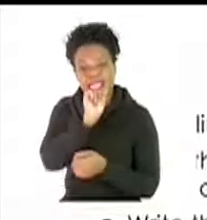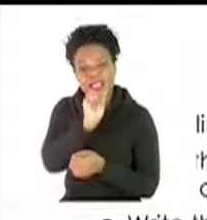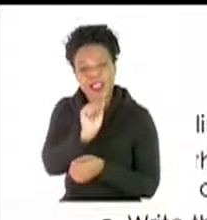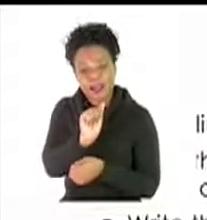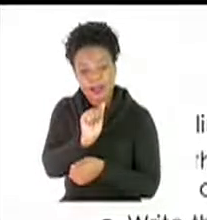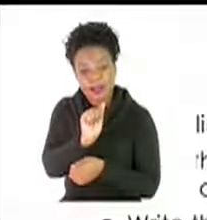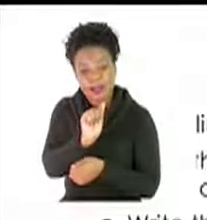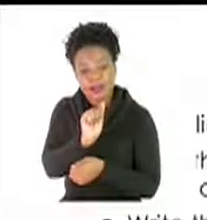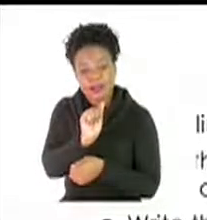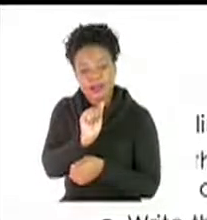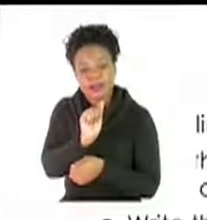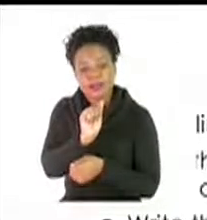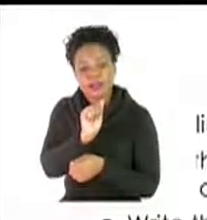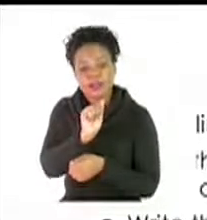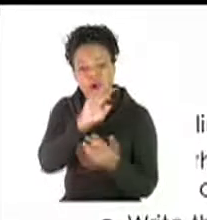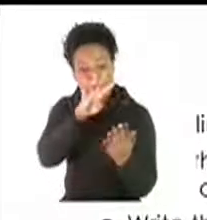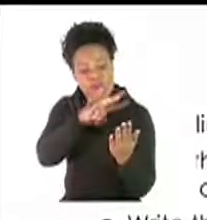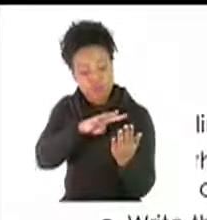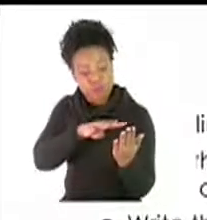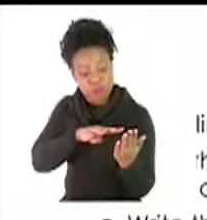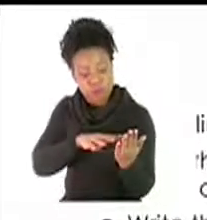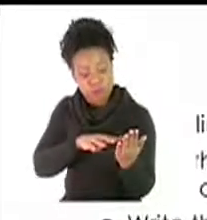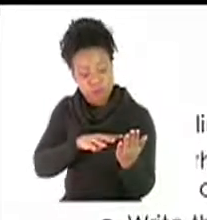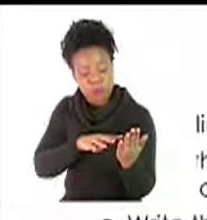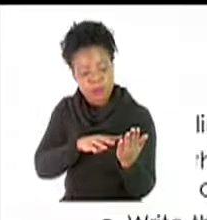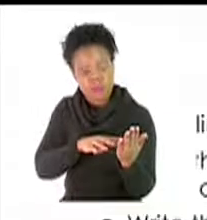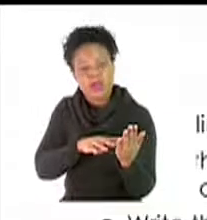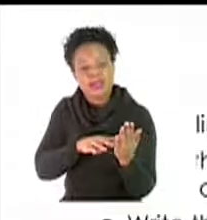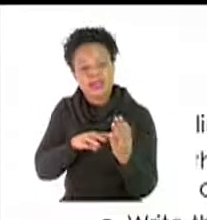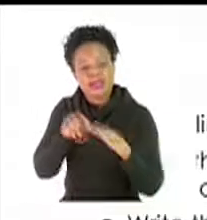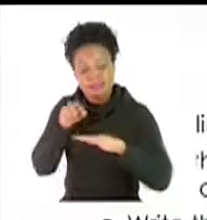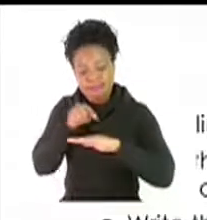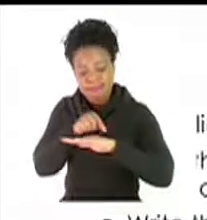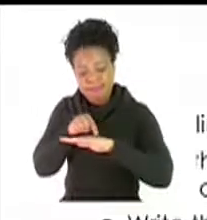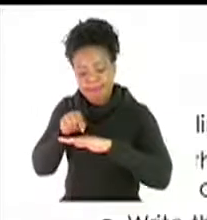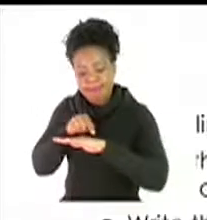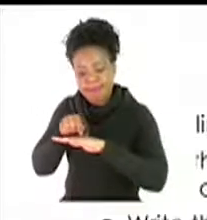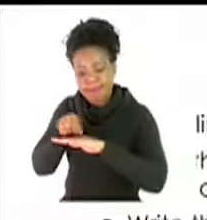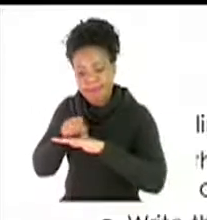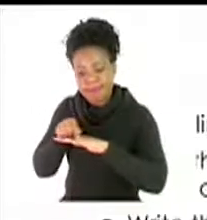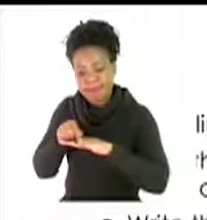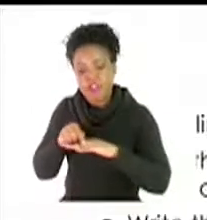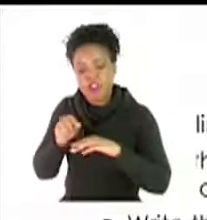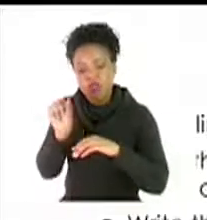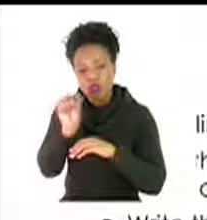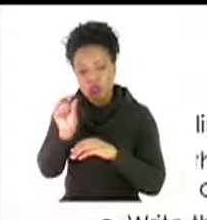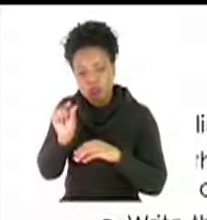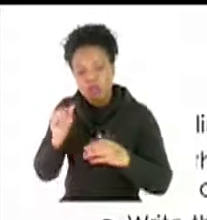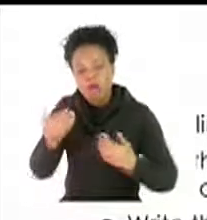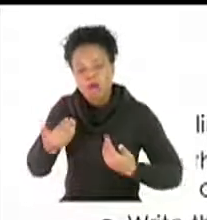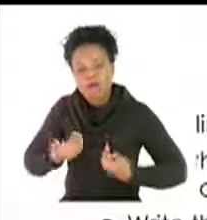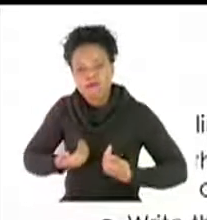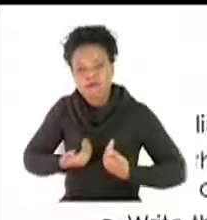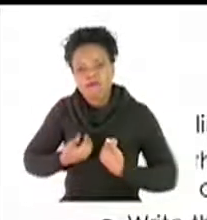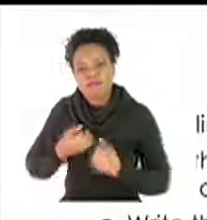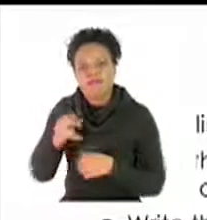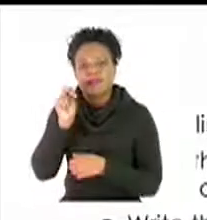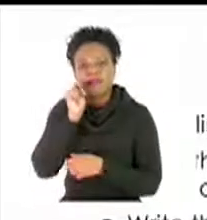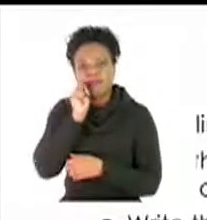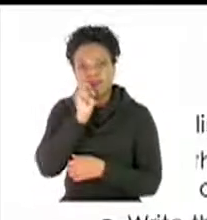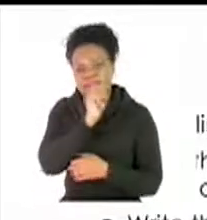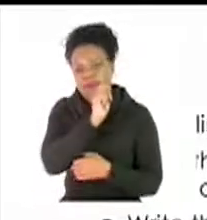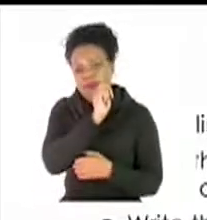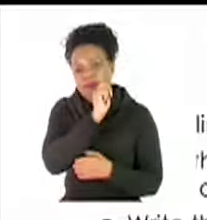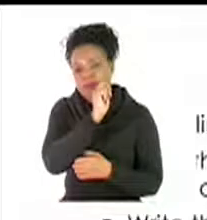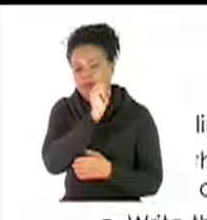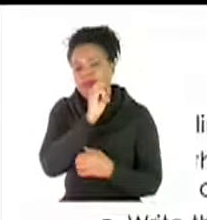underline the diminutive nouns in the text. So if you go back to the passage